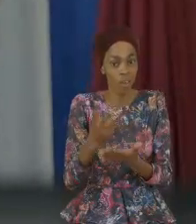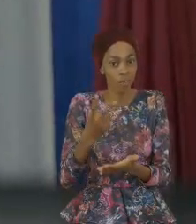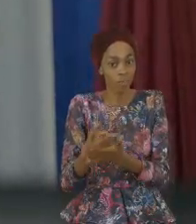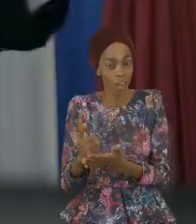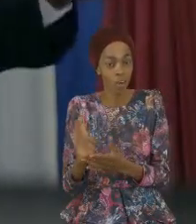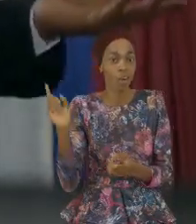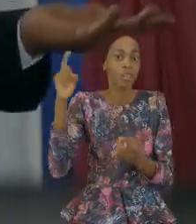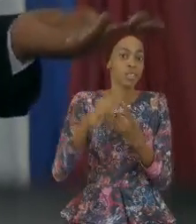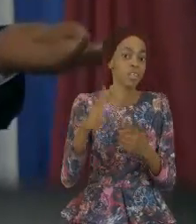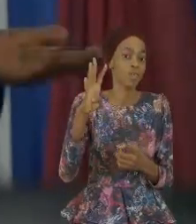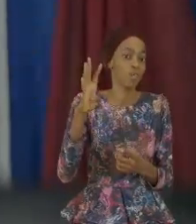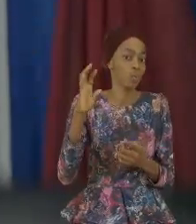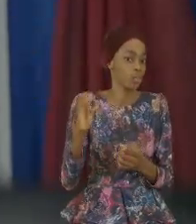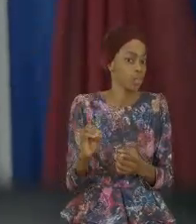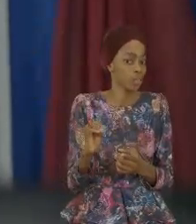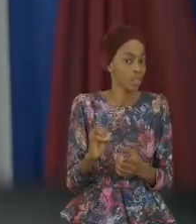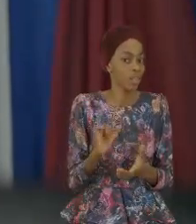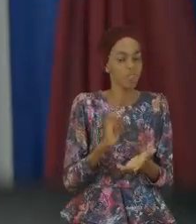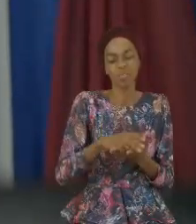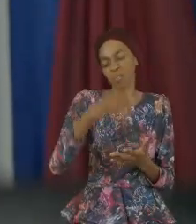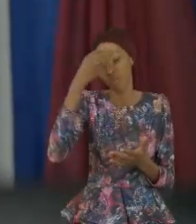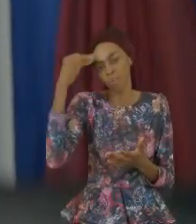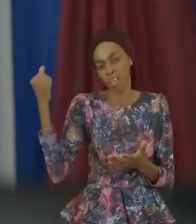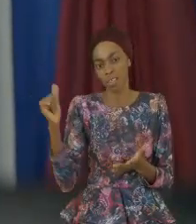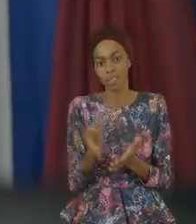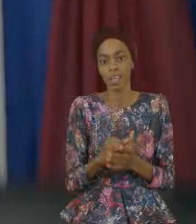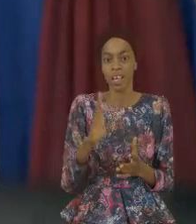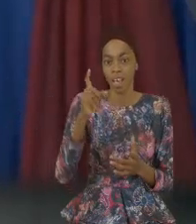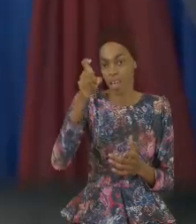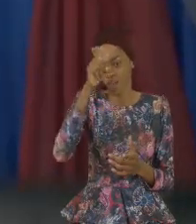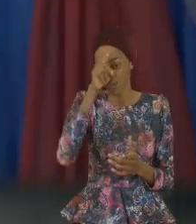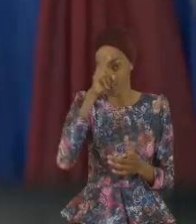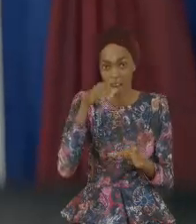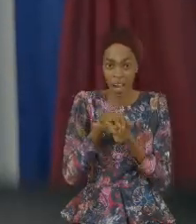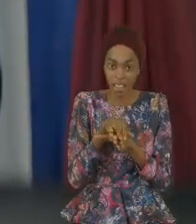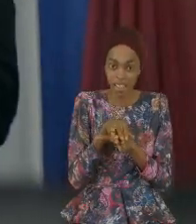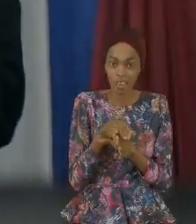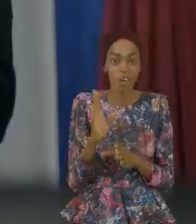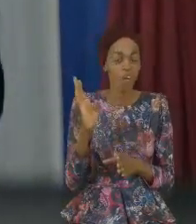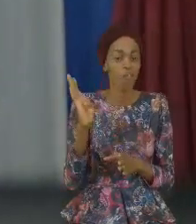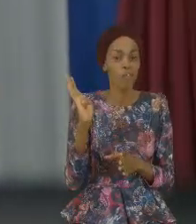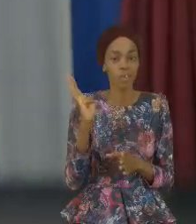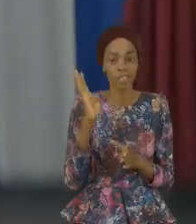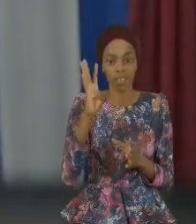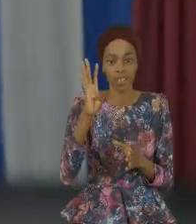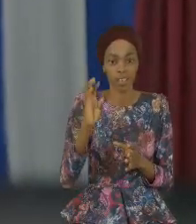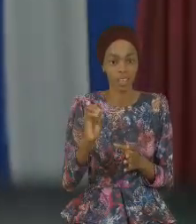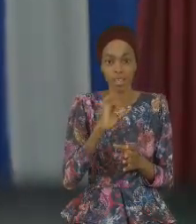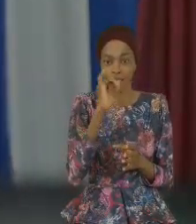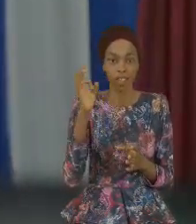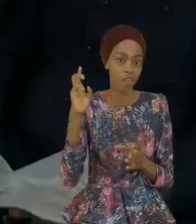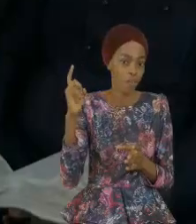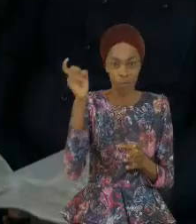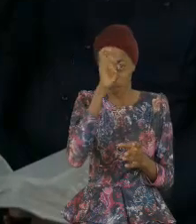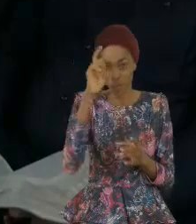about it. A fool at 40 is a fool forever. But God doesn't talk like that. Listen to God, a new life